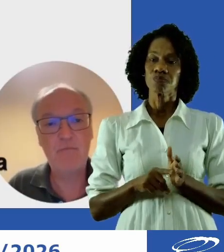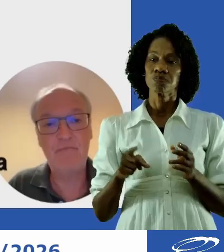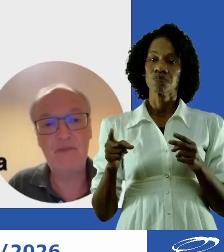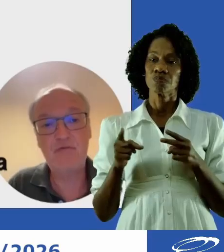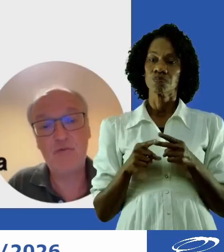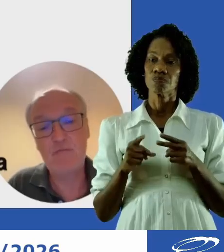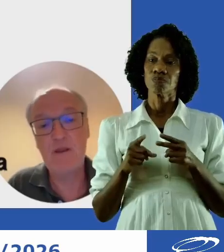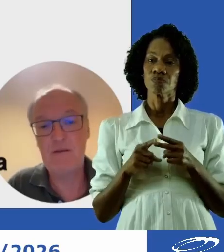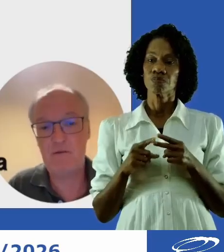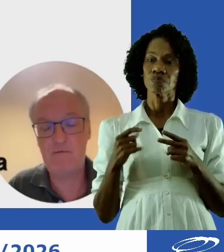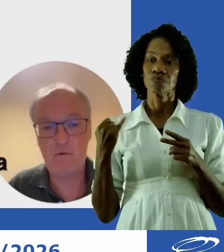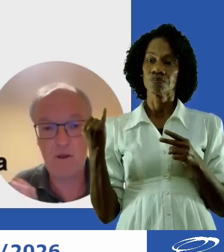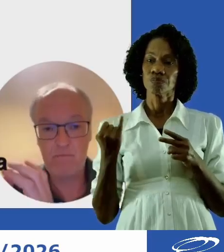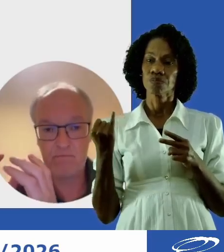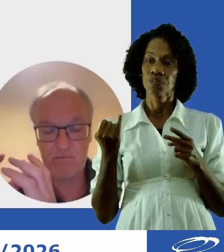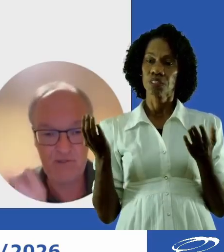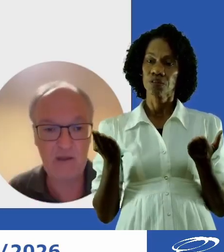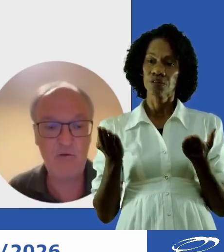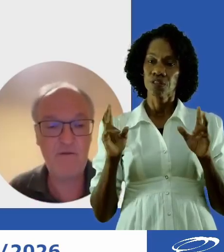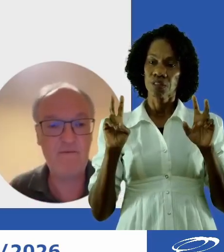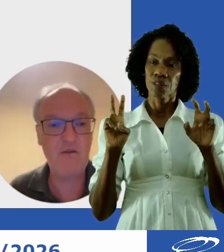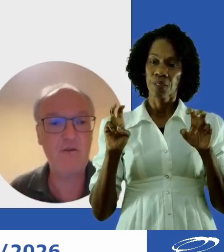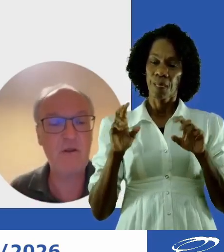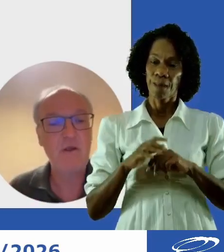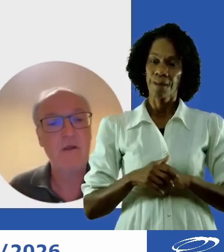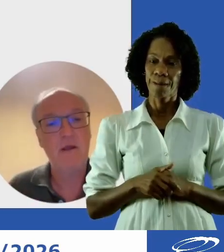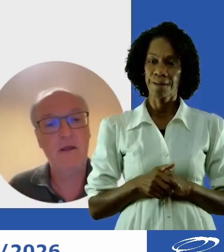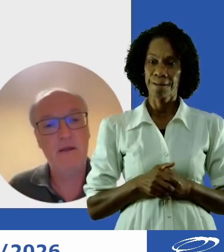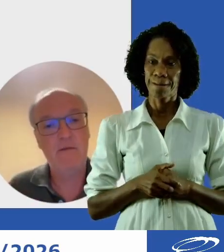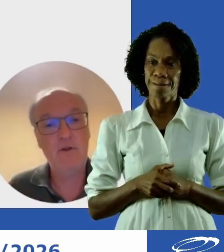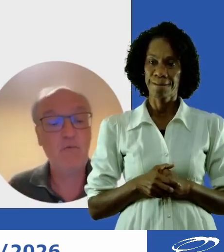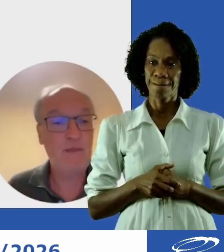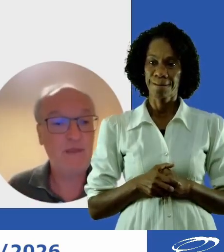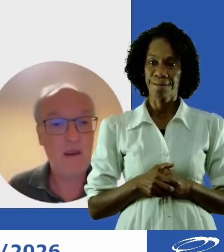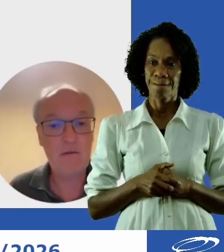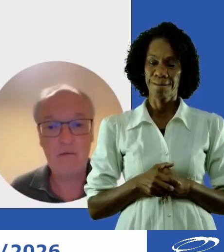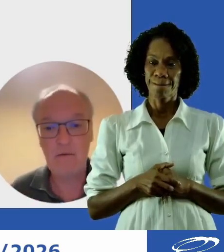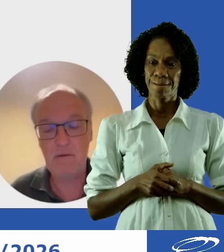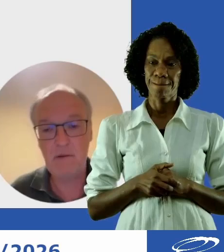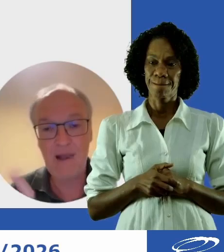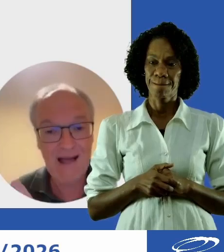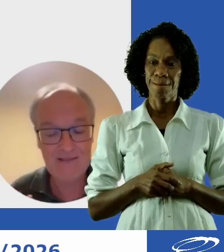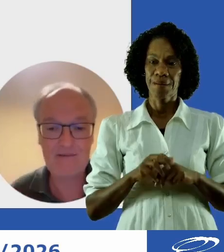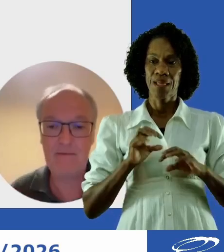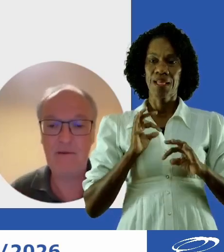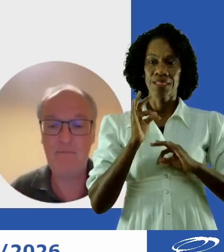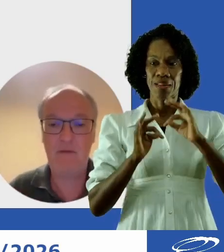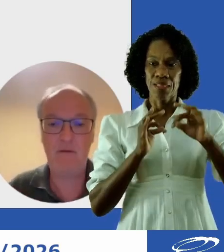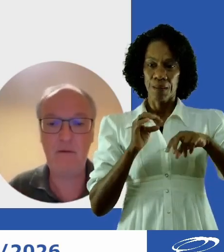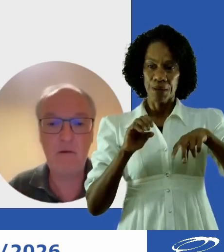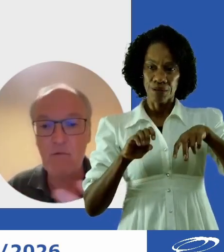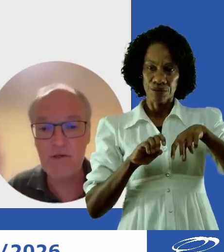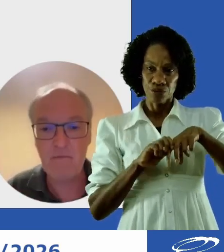the treatment for a prosthetic joint infection treated with DARE last. How